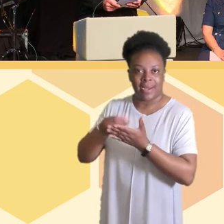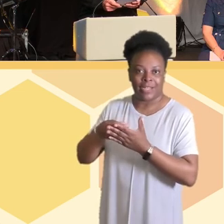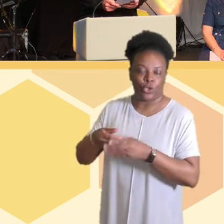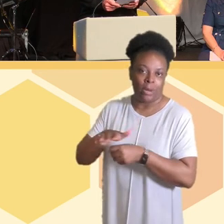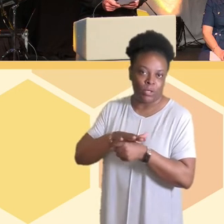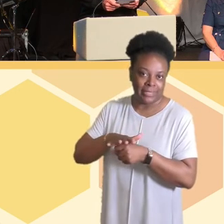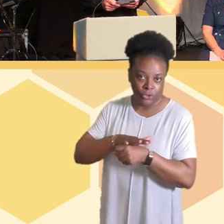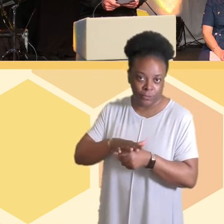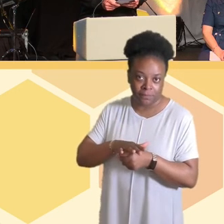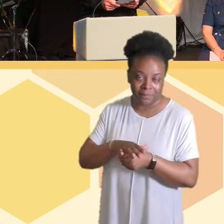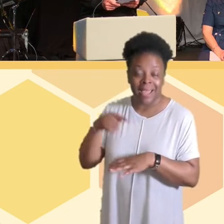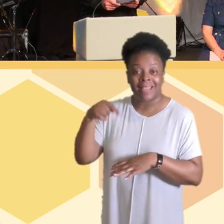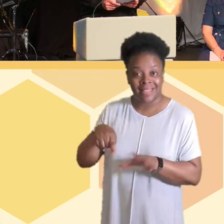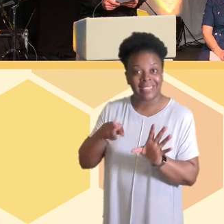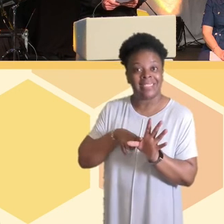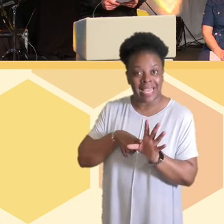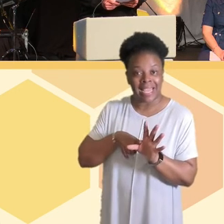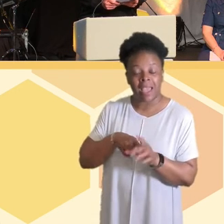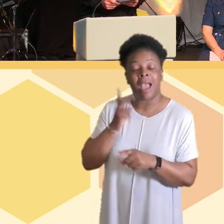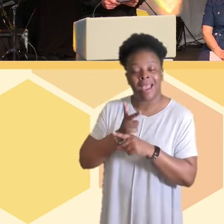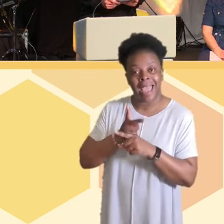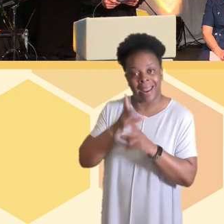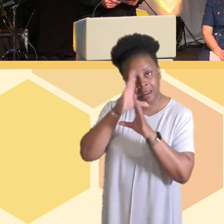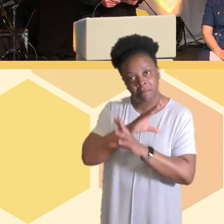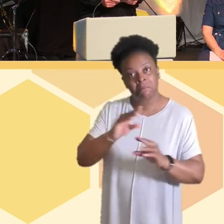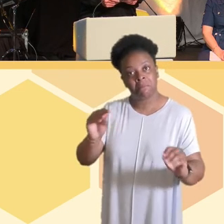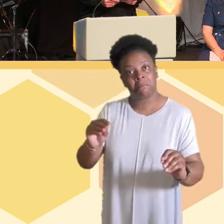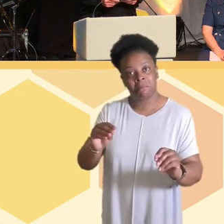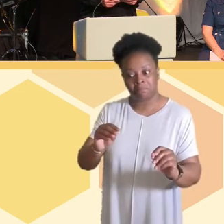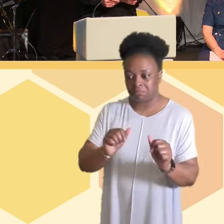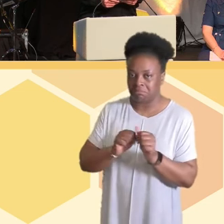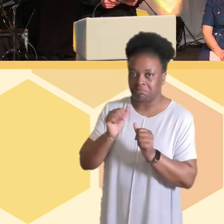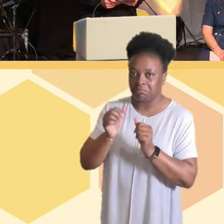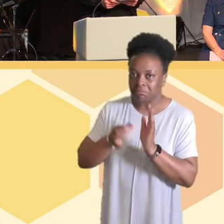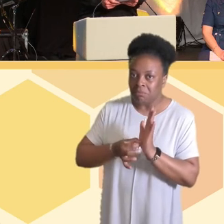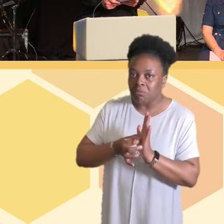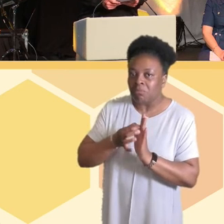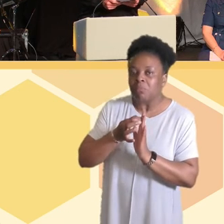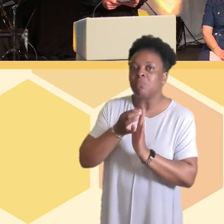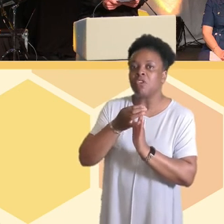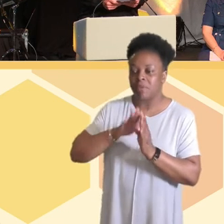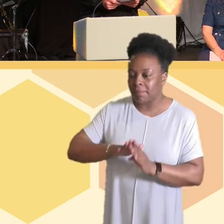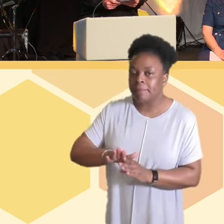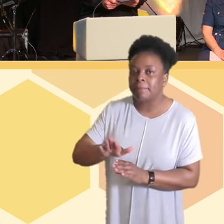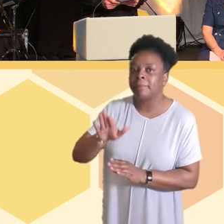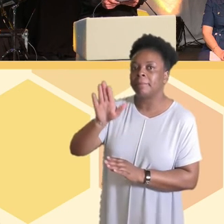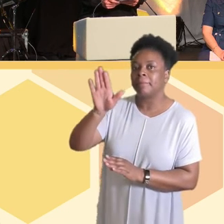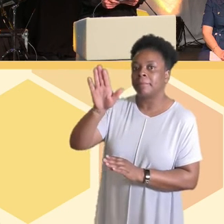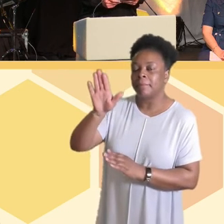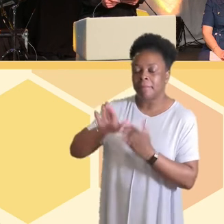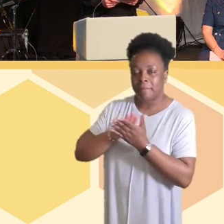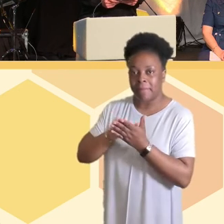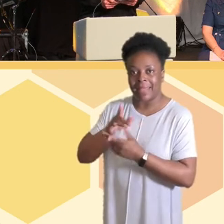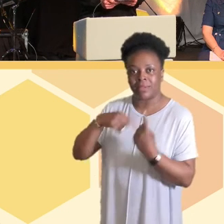This year, I am able to report further progress, and we are approaching the point whereby we can buy out